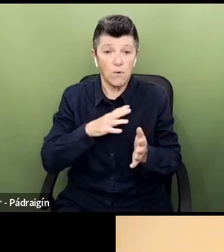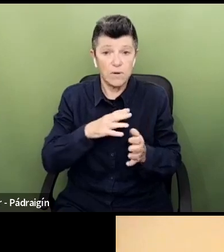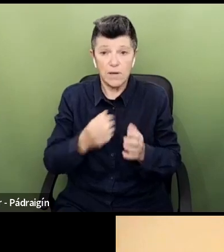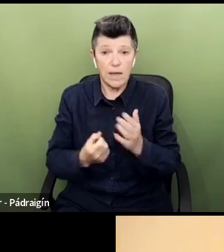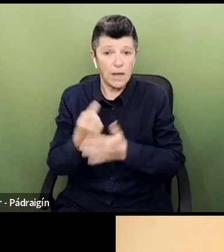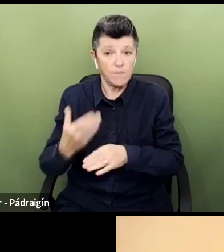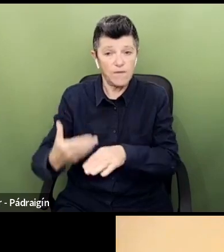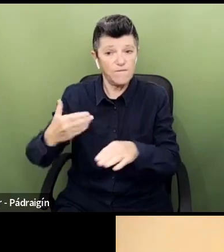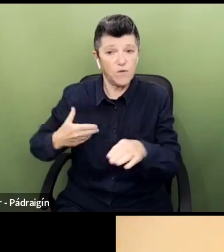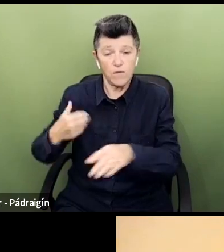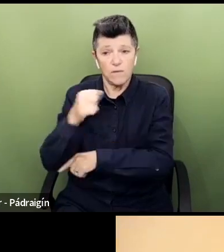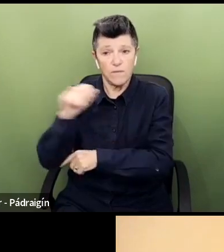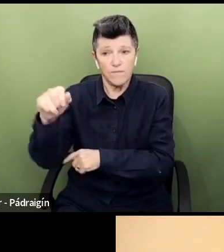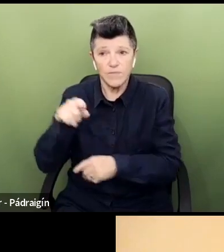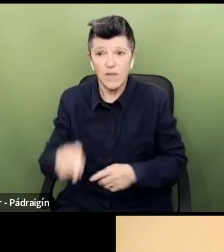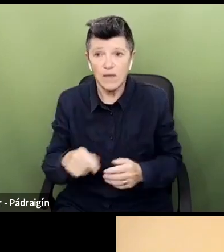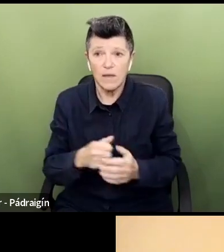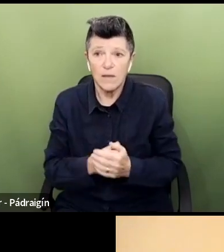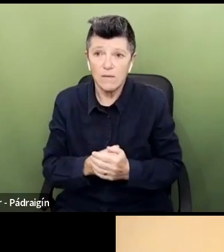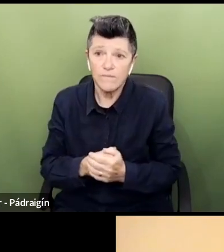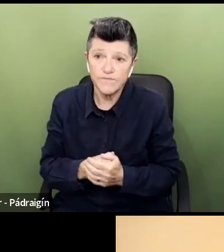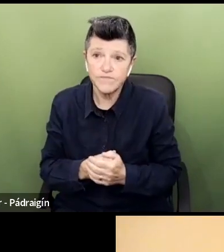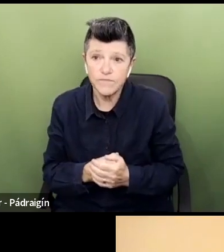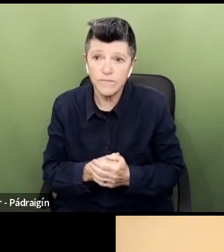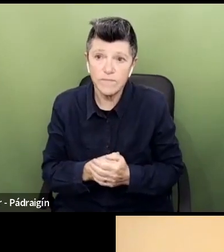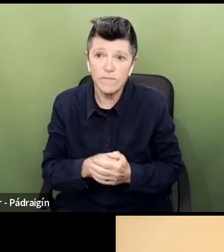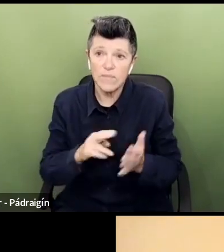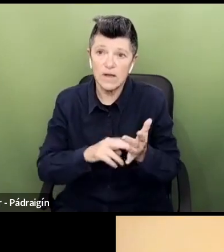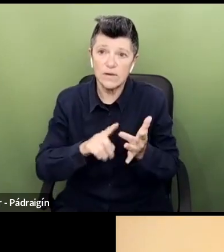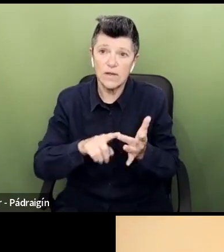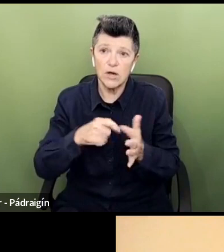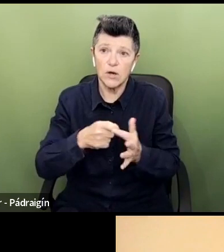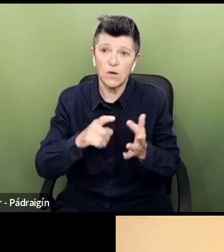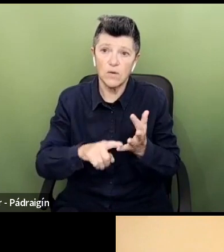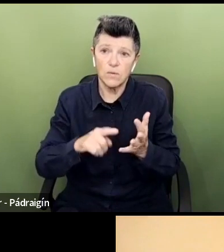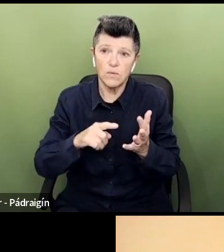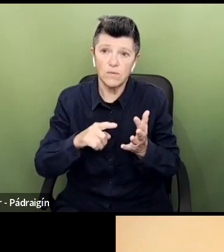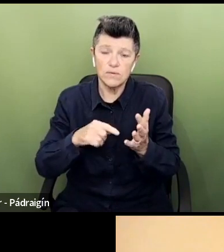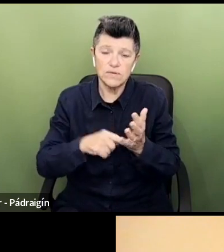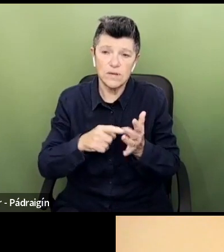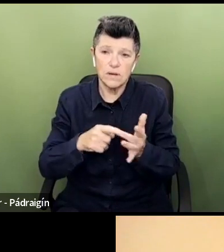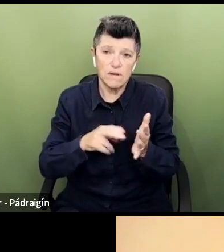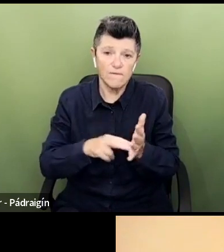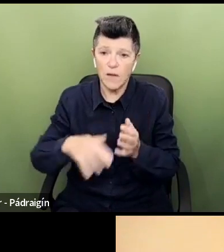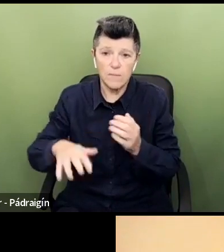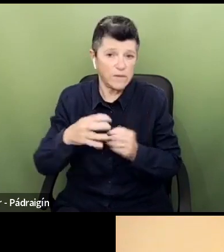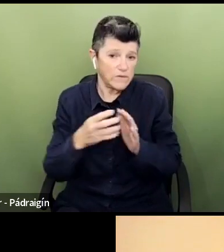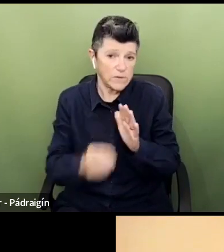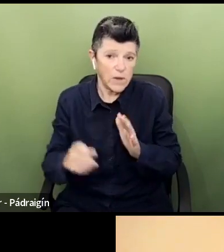in the Niklutin family, for instance, where Constantine was